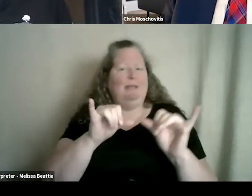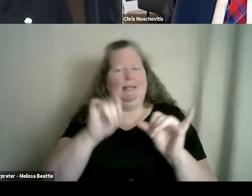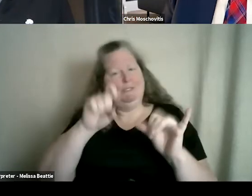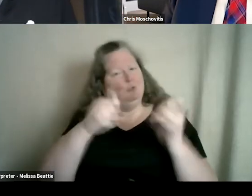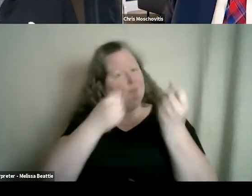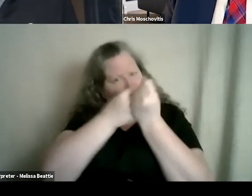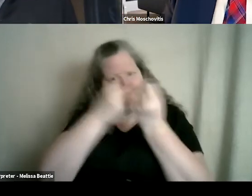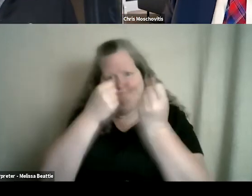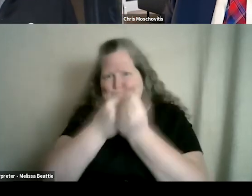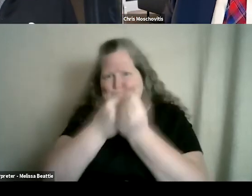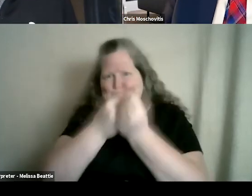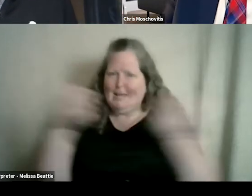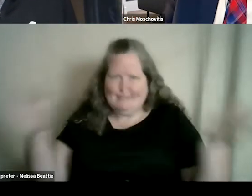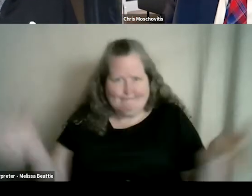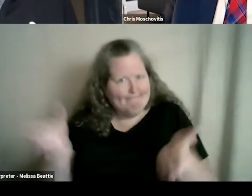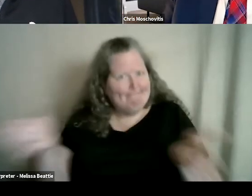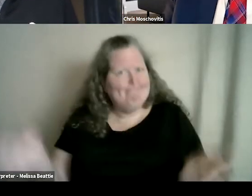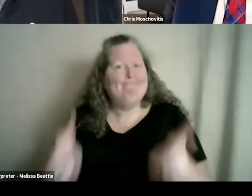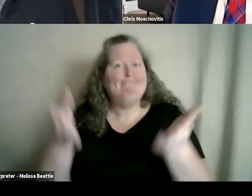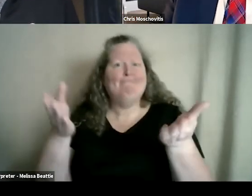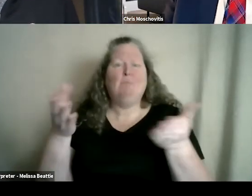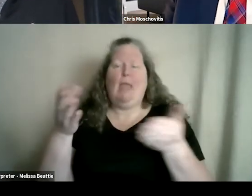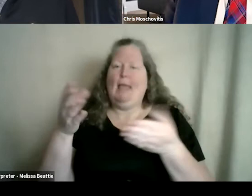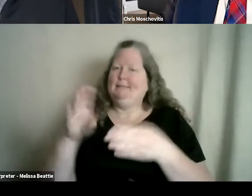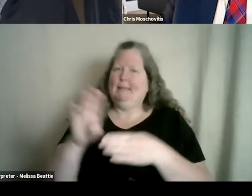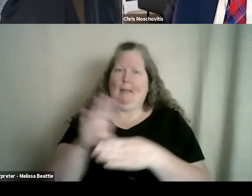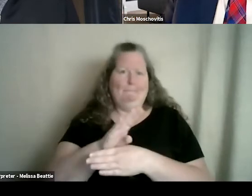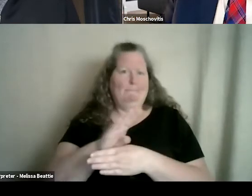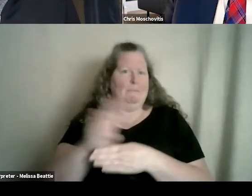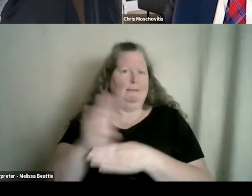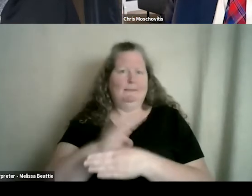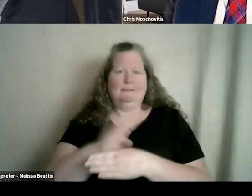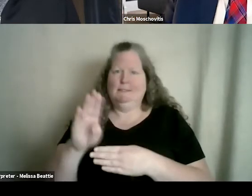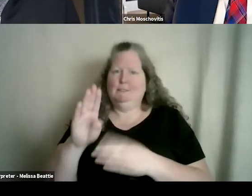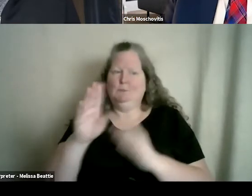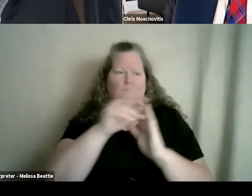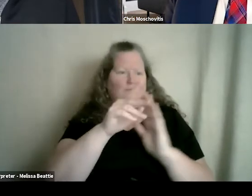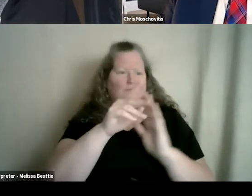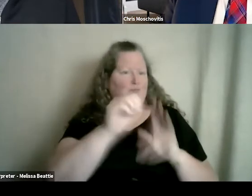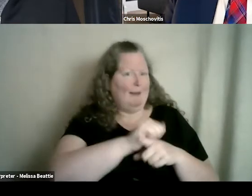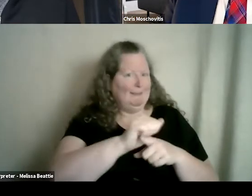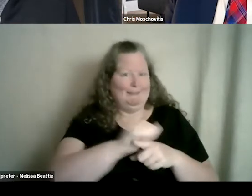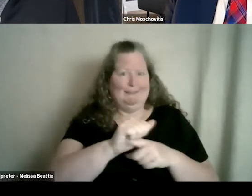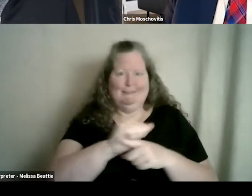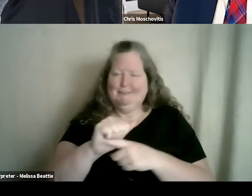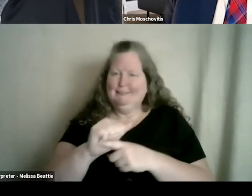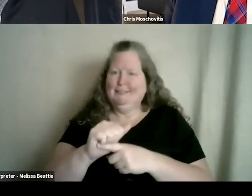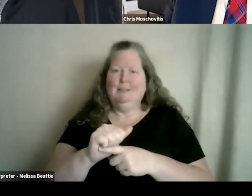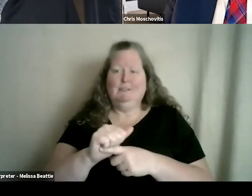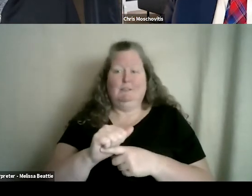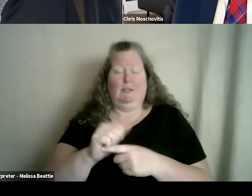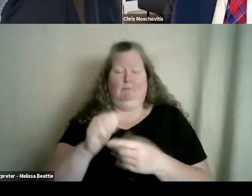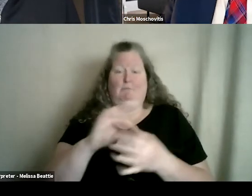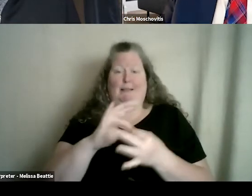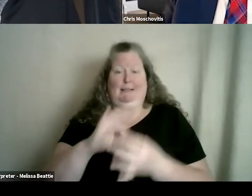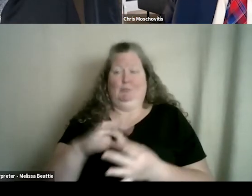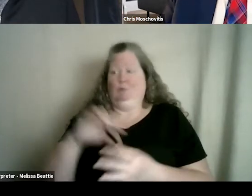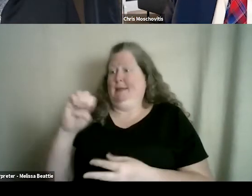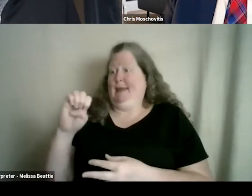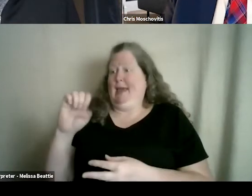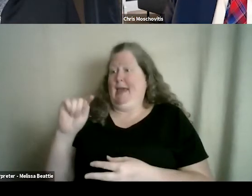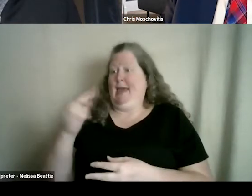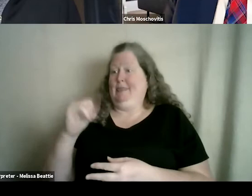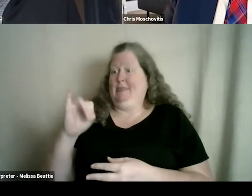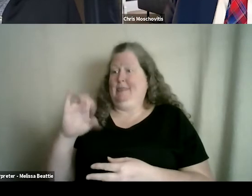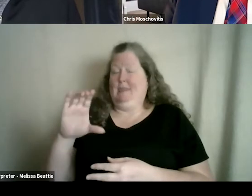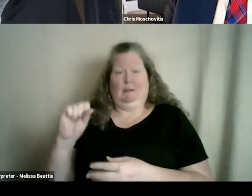ethical business practices, whose responsibility is to propagate ethics throughout the business organization. Well, it's the